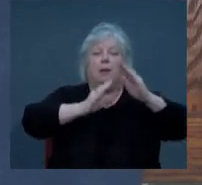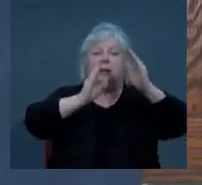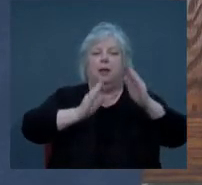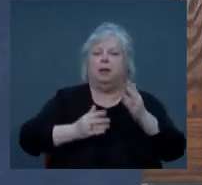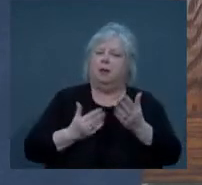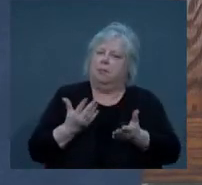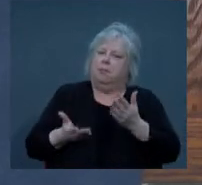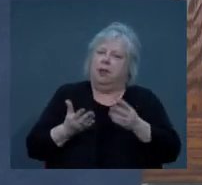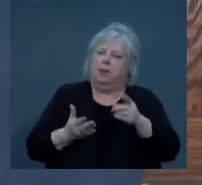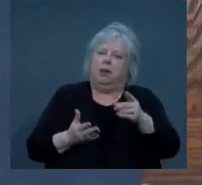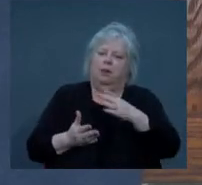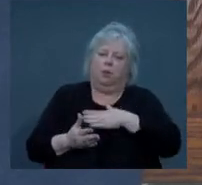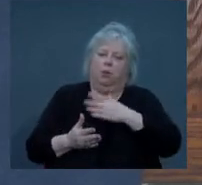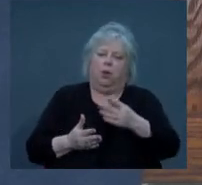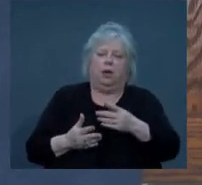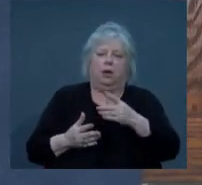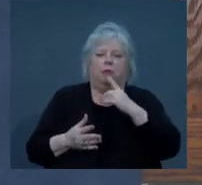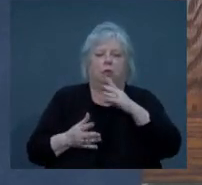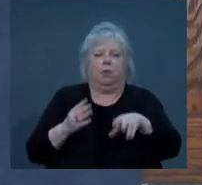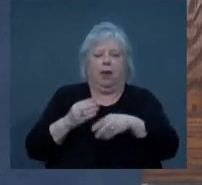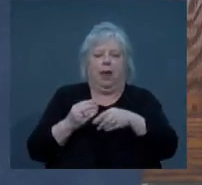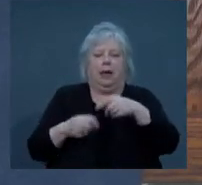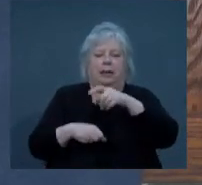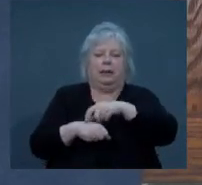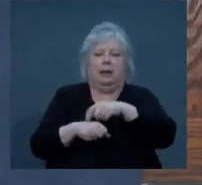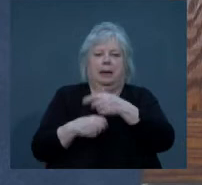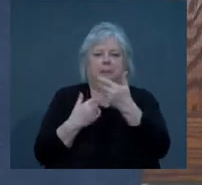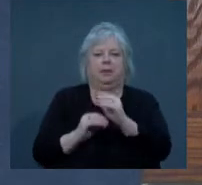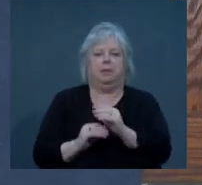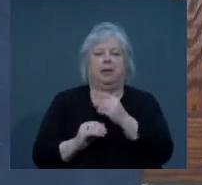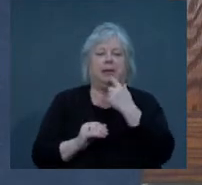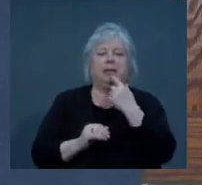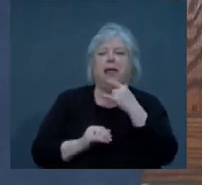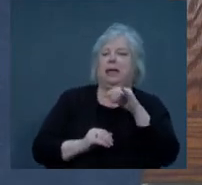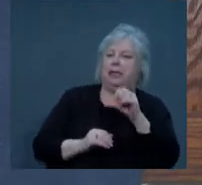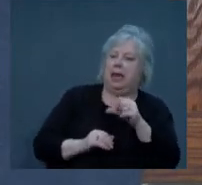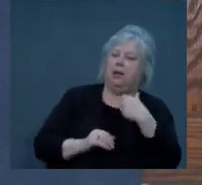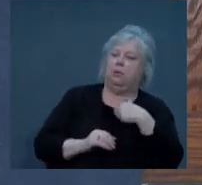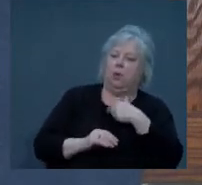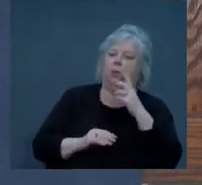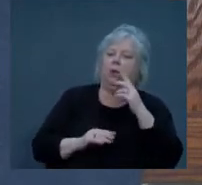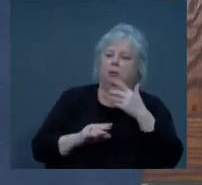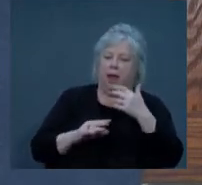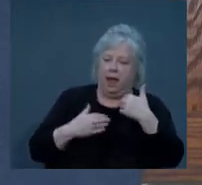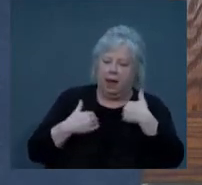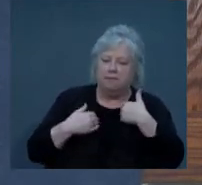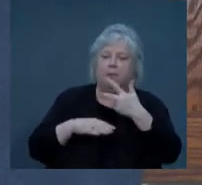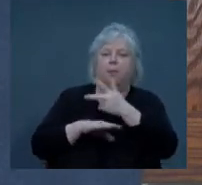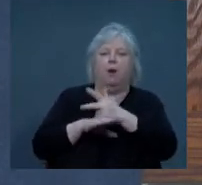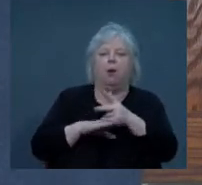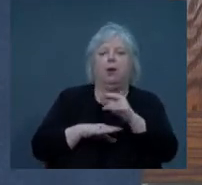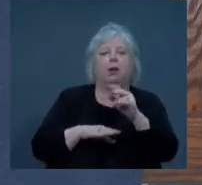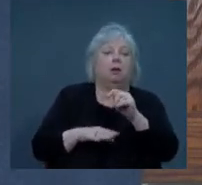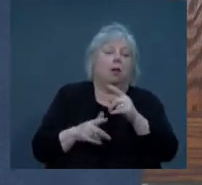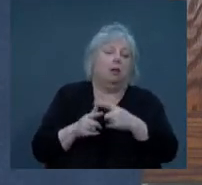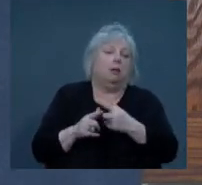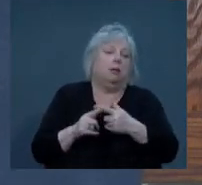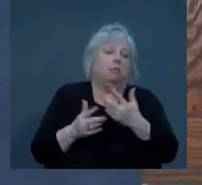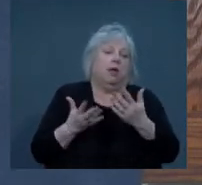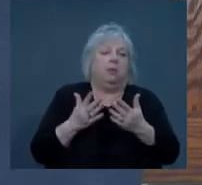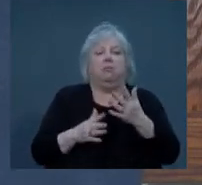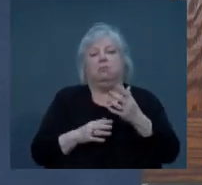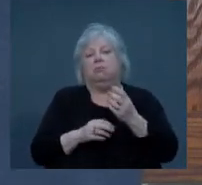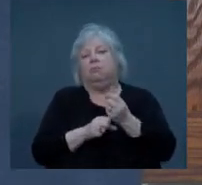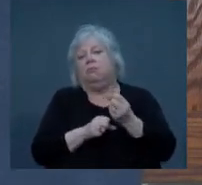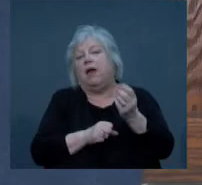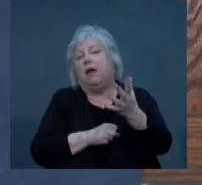willing to put on a timeline and say, yes, we could have this parking lot, and in 5 years,